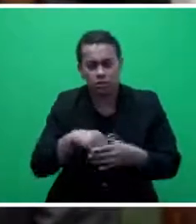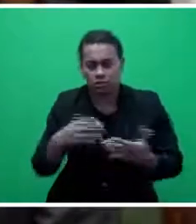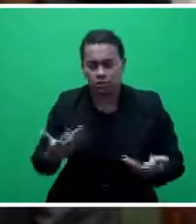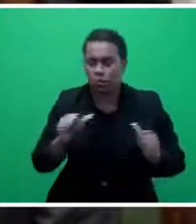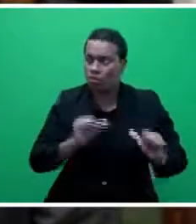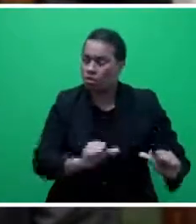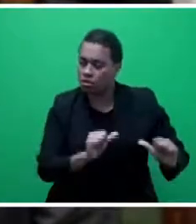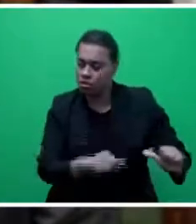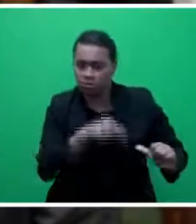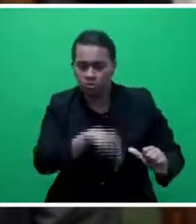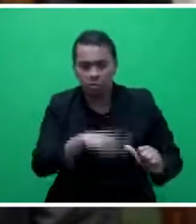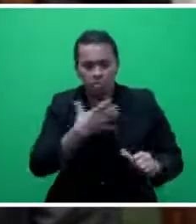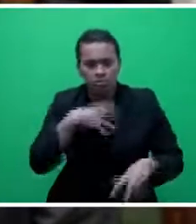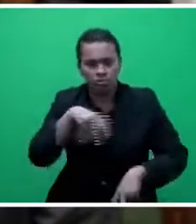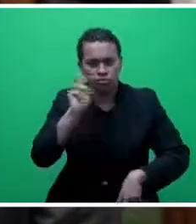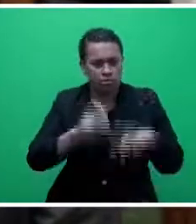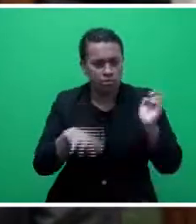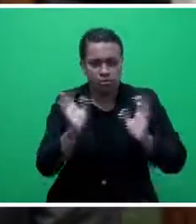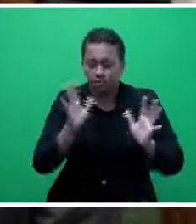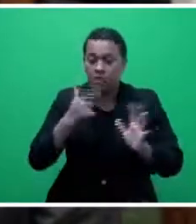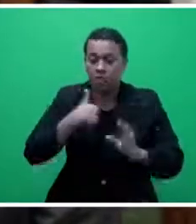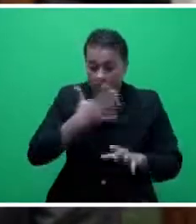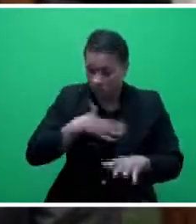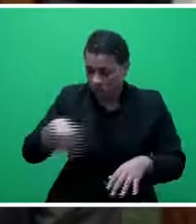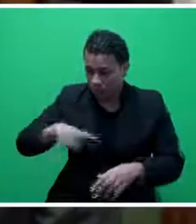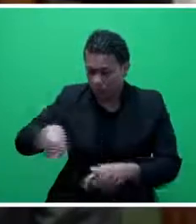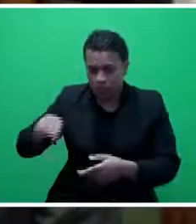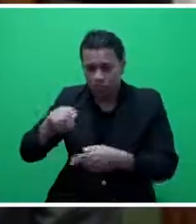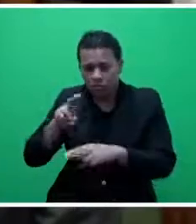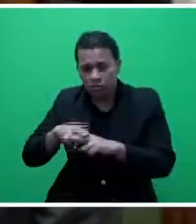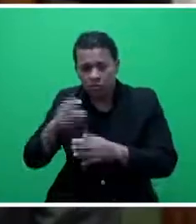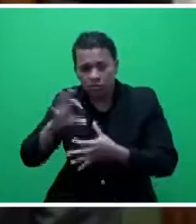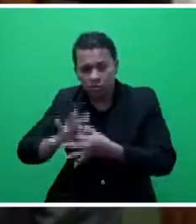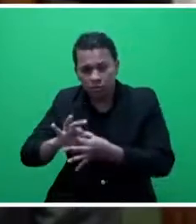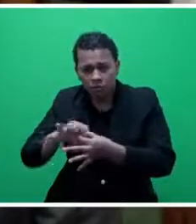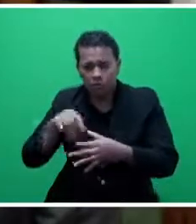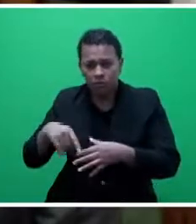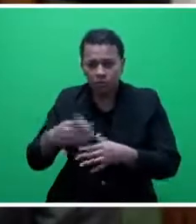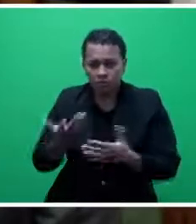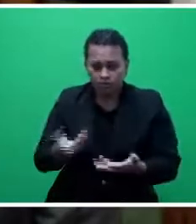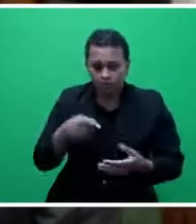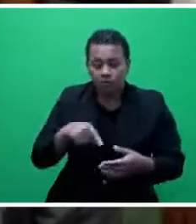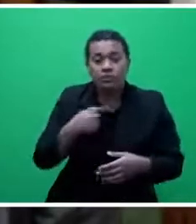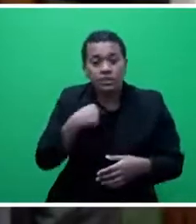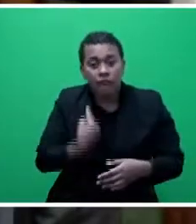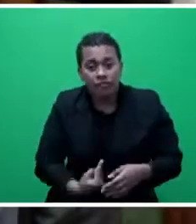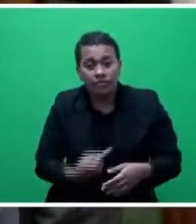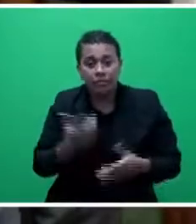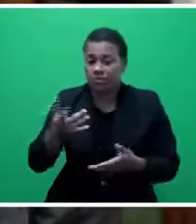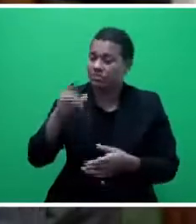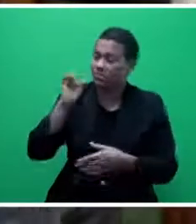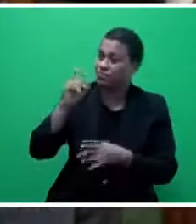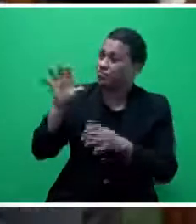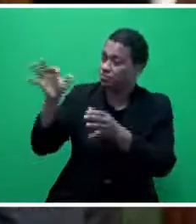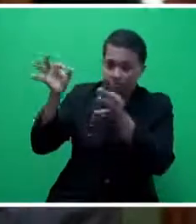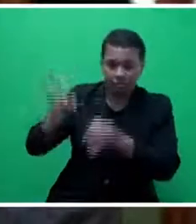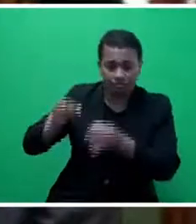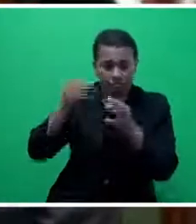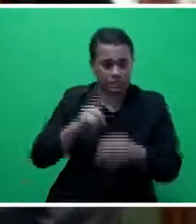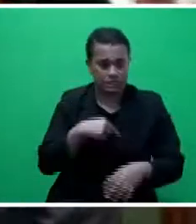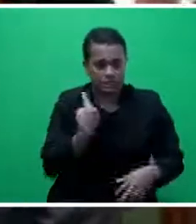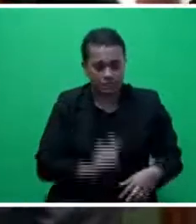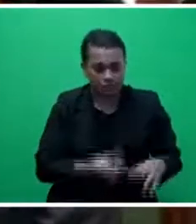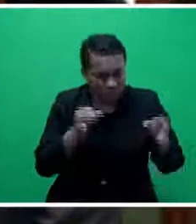progressively go off it. That's what we are doing. We're setting things on our own terms. That's the difference. Mr. Speaker, sir, but what they also